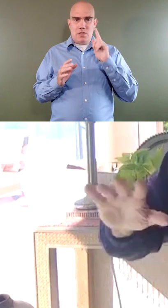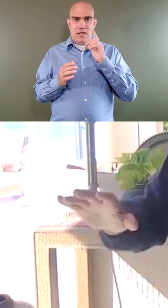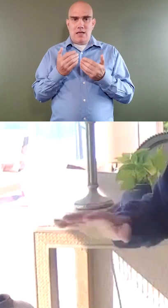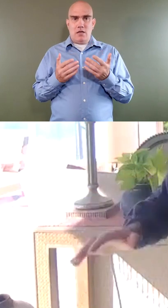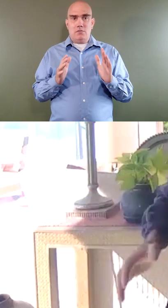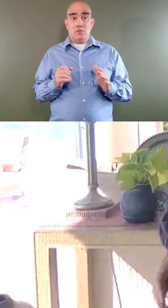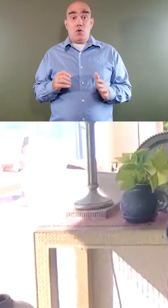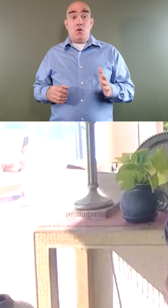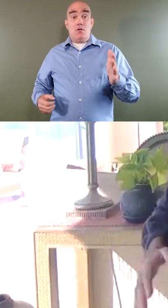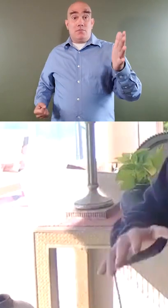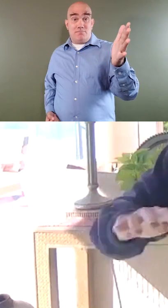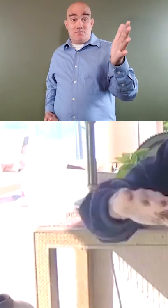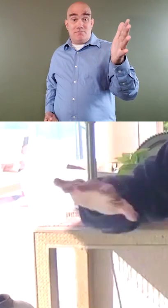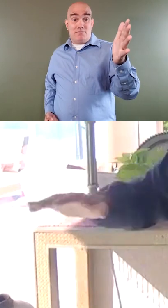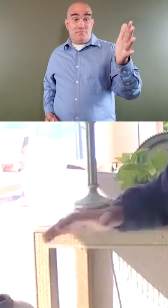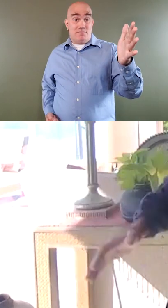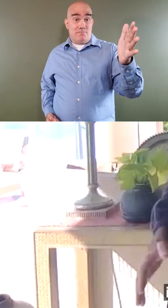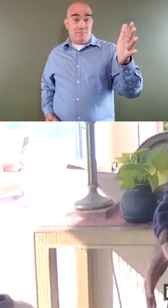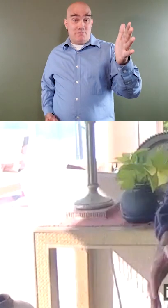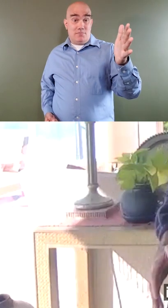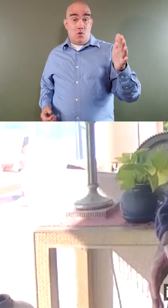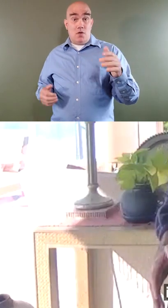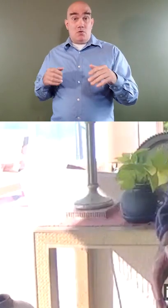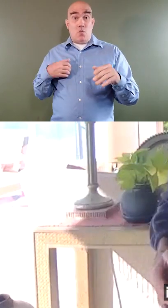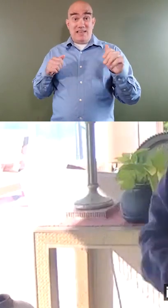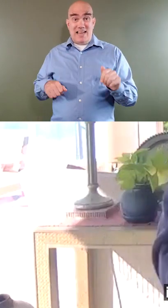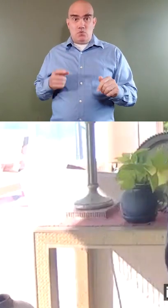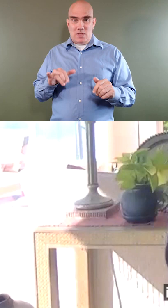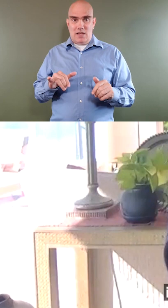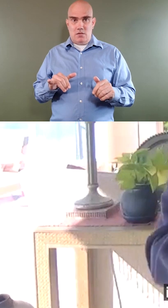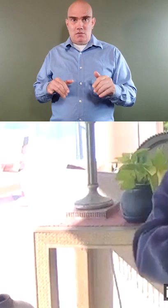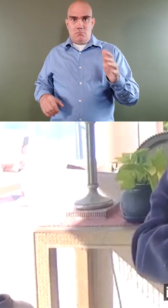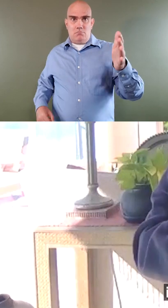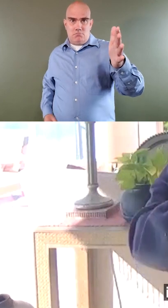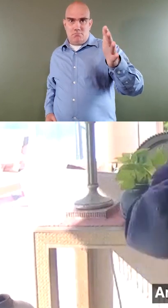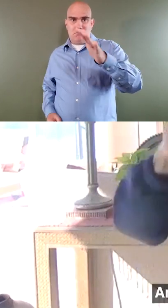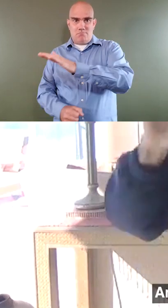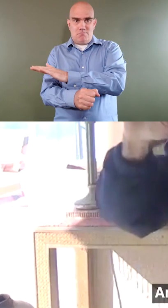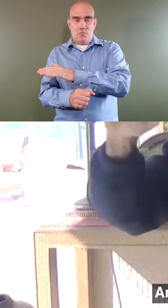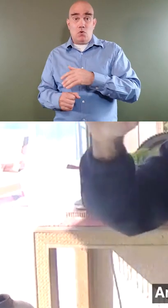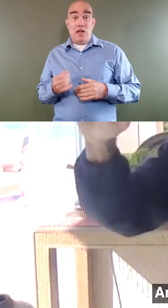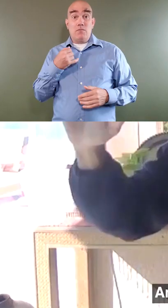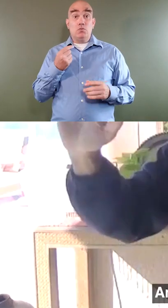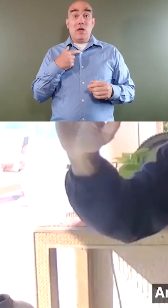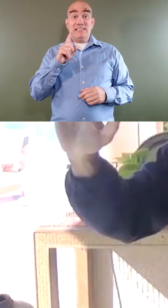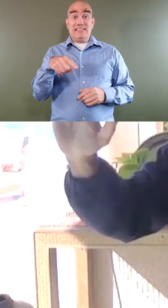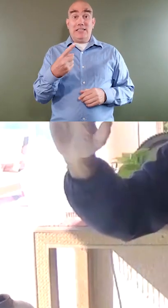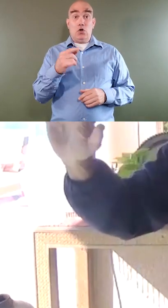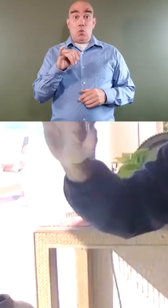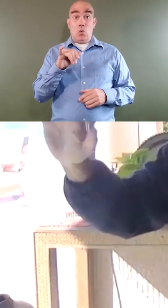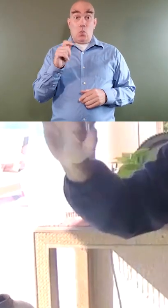to get the hands in the right position in order to be able to do this. And so if we do our single